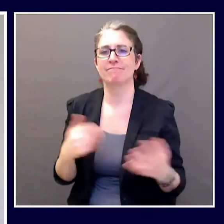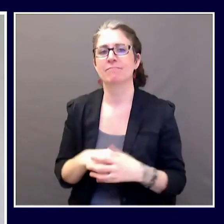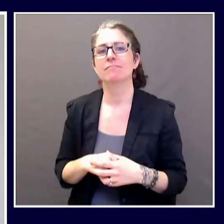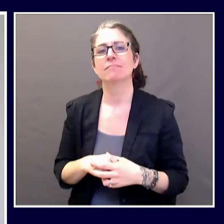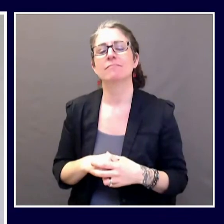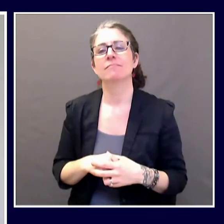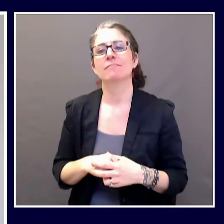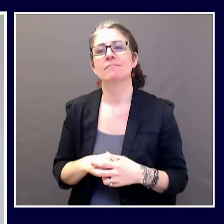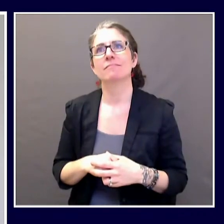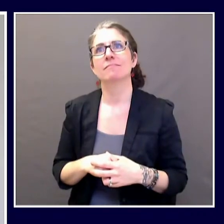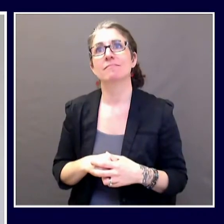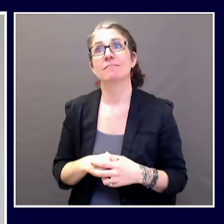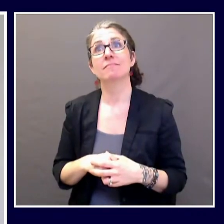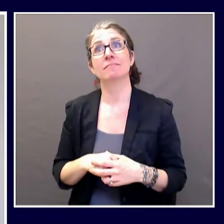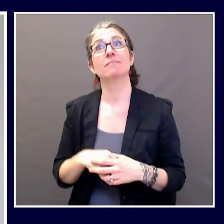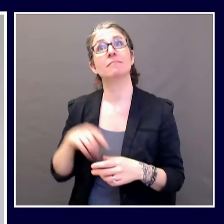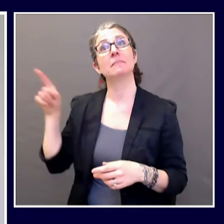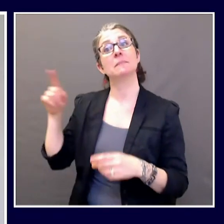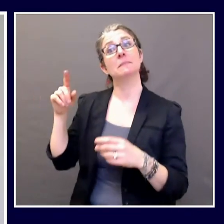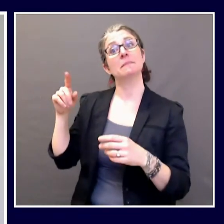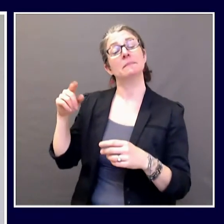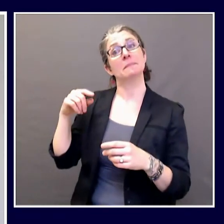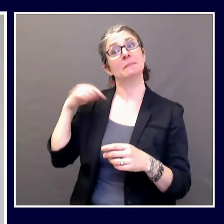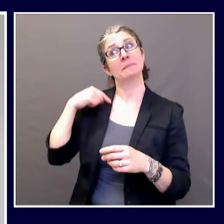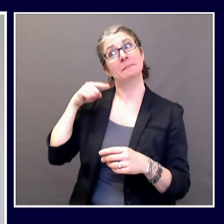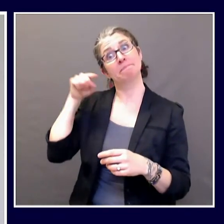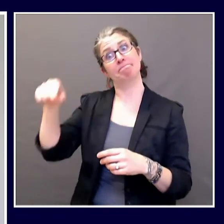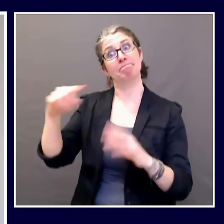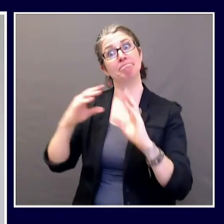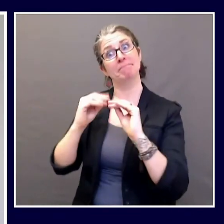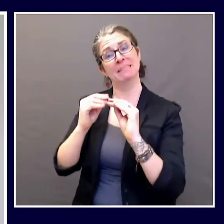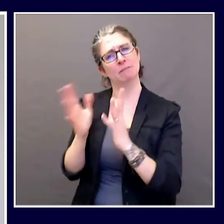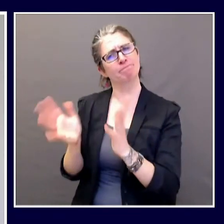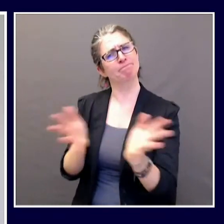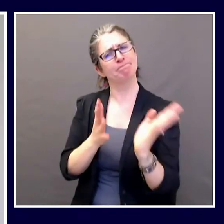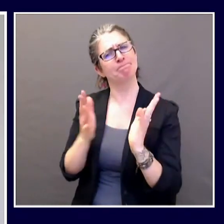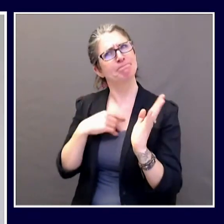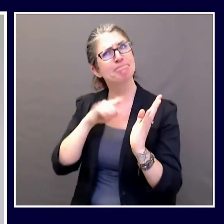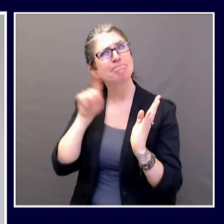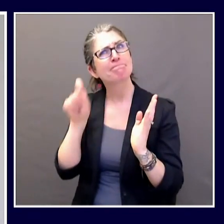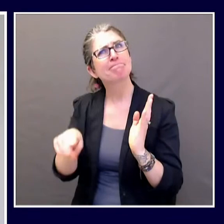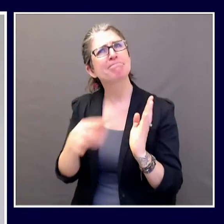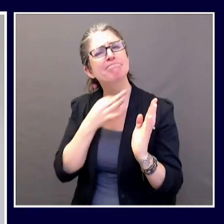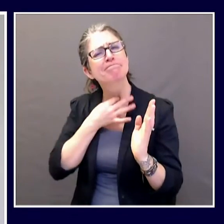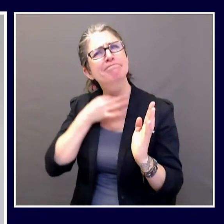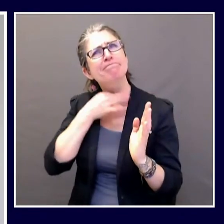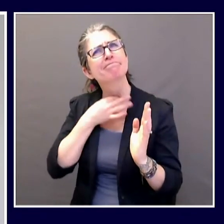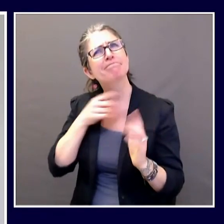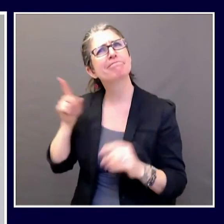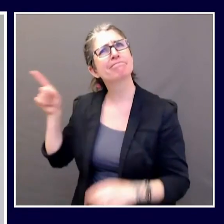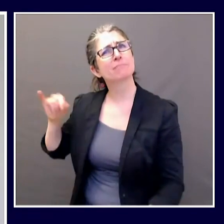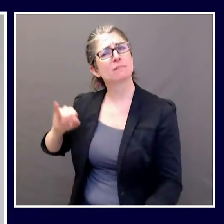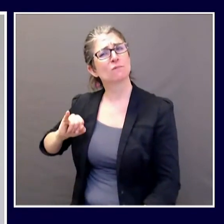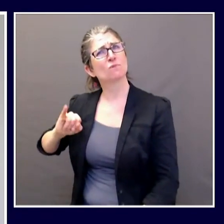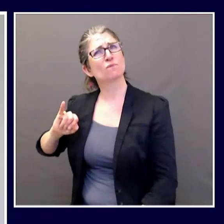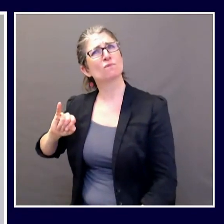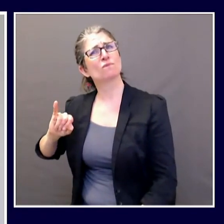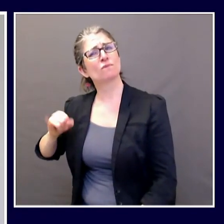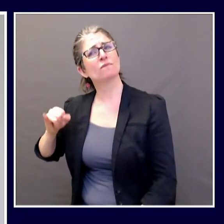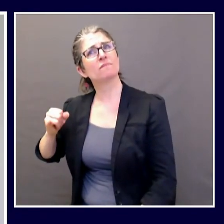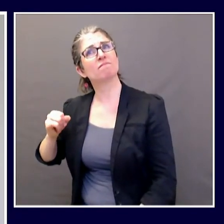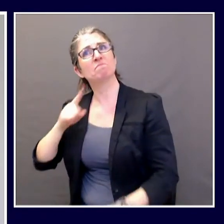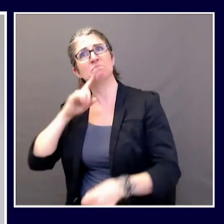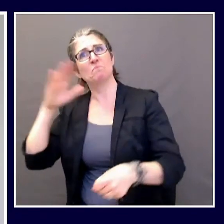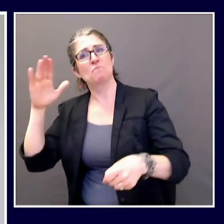track to meet its commitment to the US government to deliver 20 million doses throughout the balance of the month of March? So that's the question I was focused